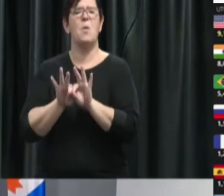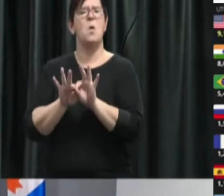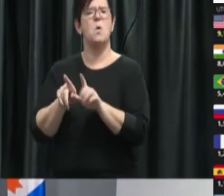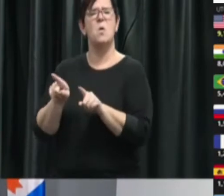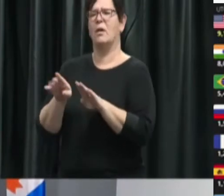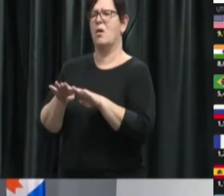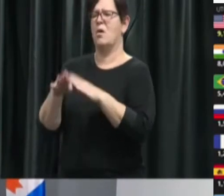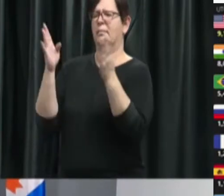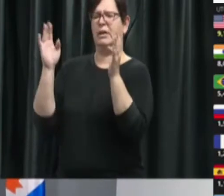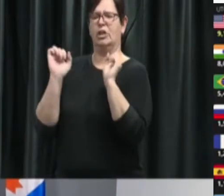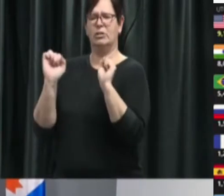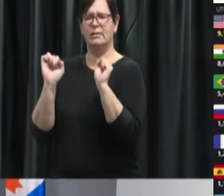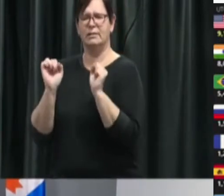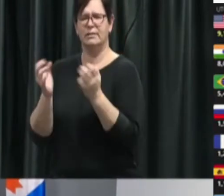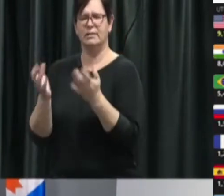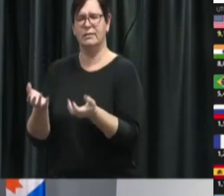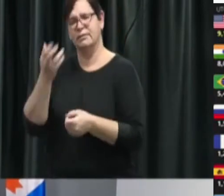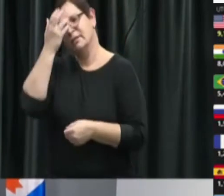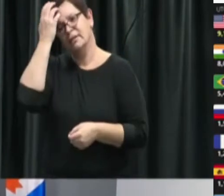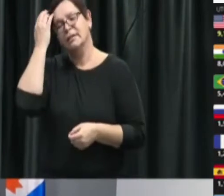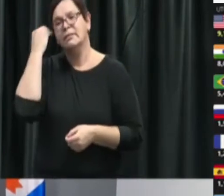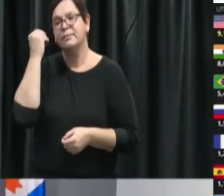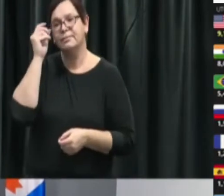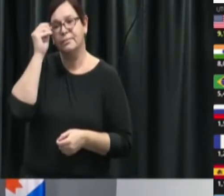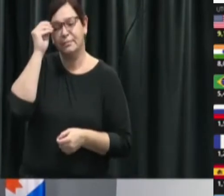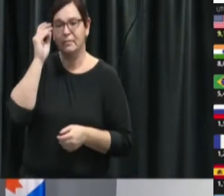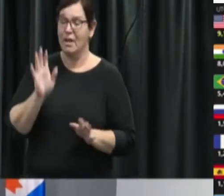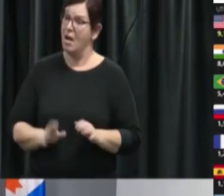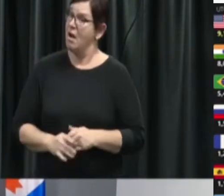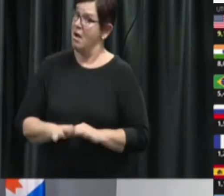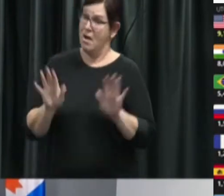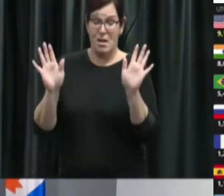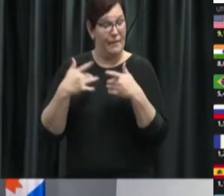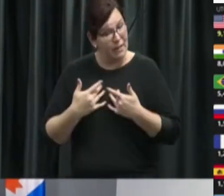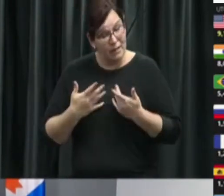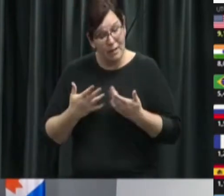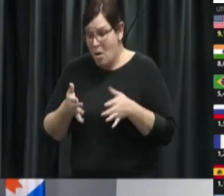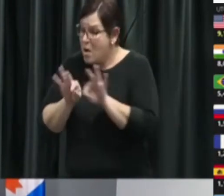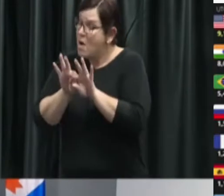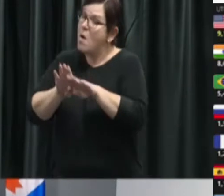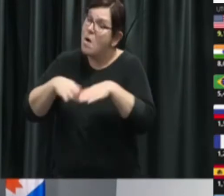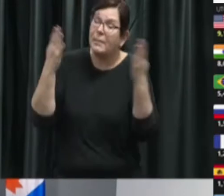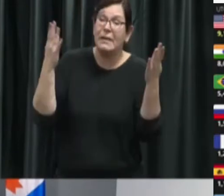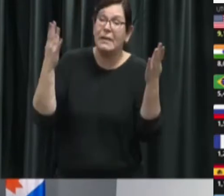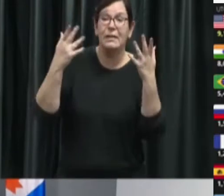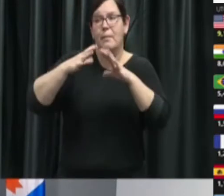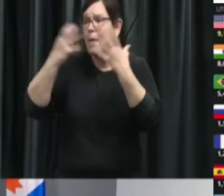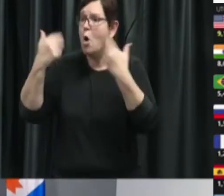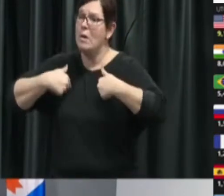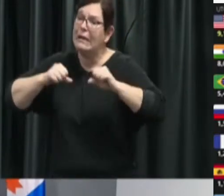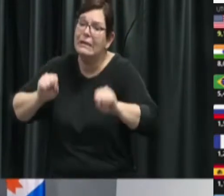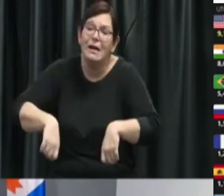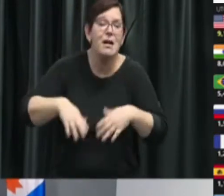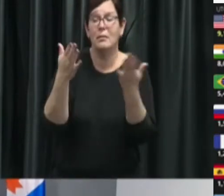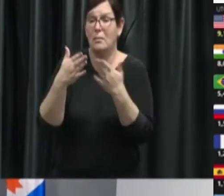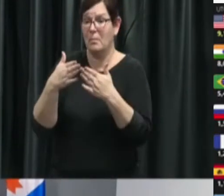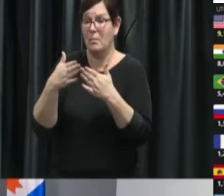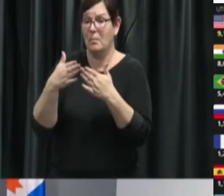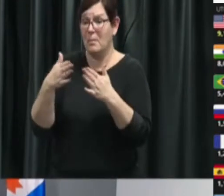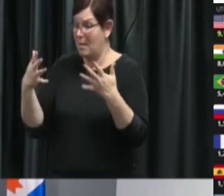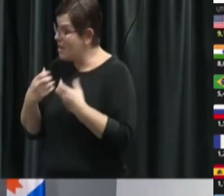important to reopen as much as we can, because I think that if you look at this broader context of public health, which I've learned about from Dr. Davila, among